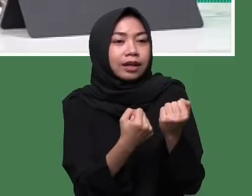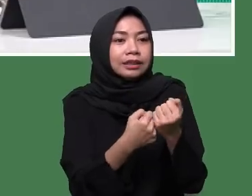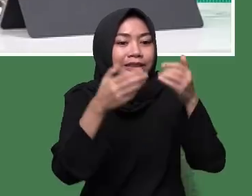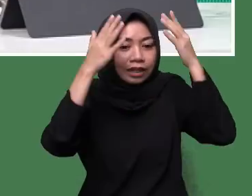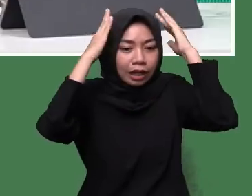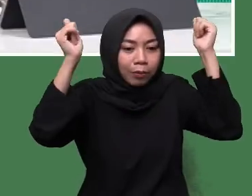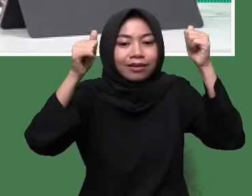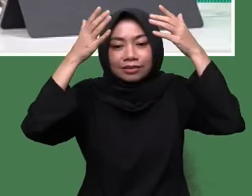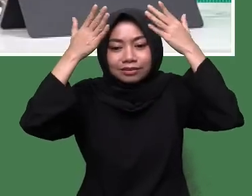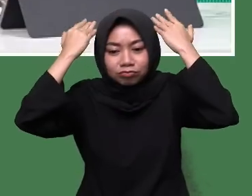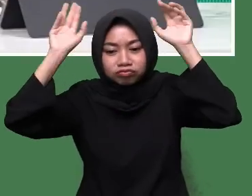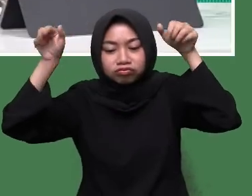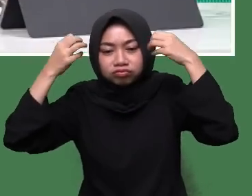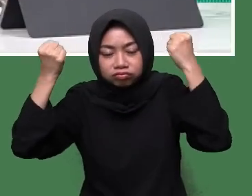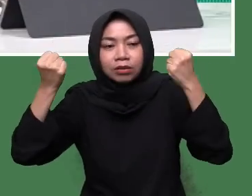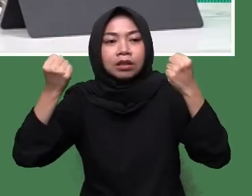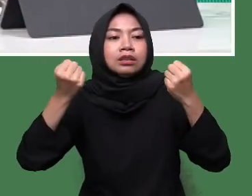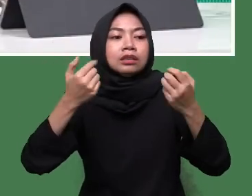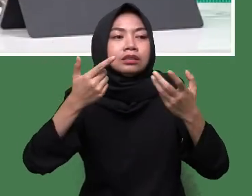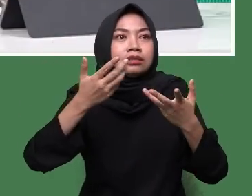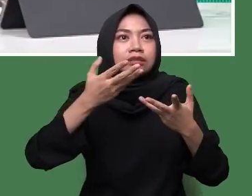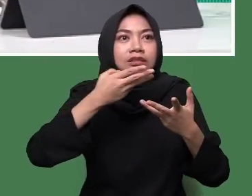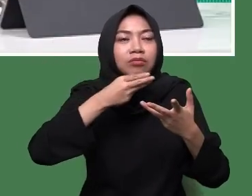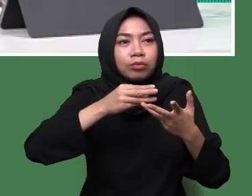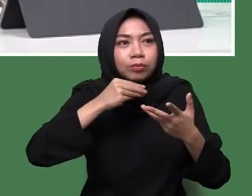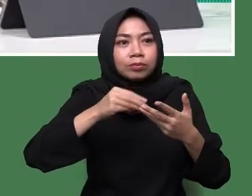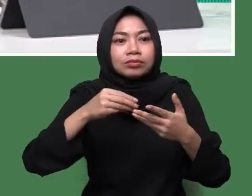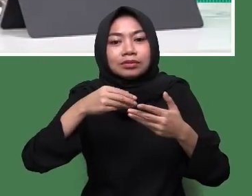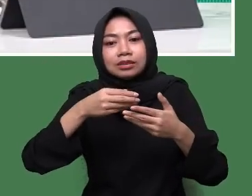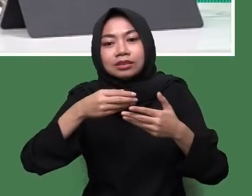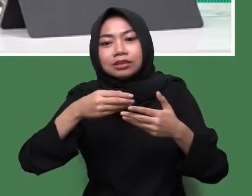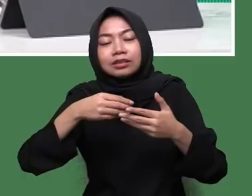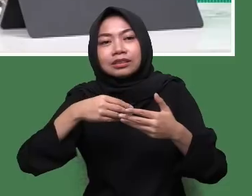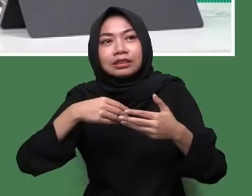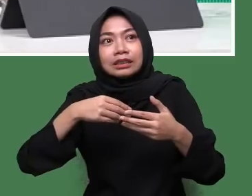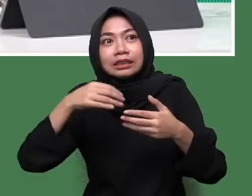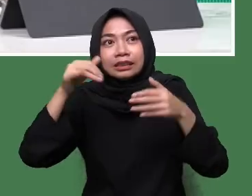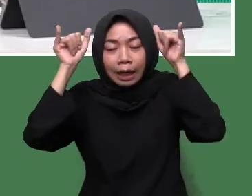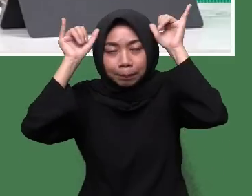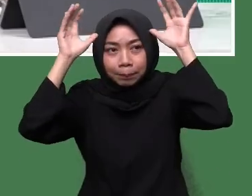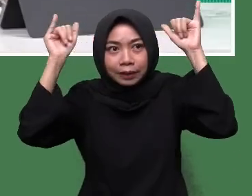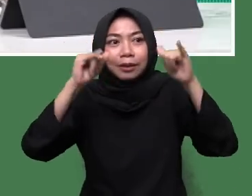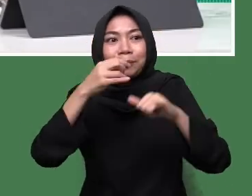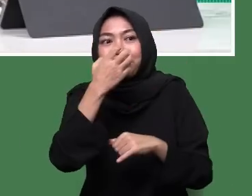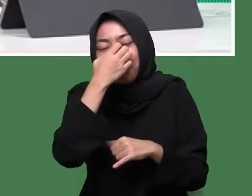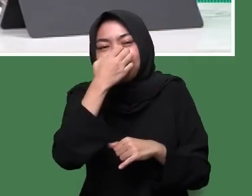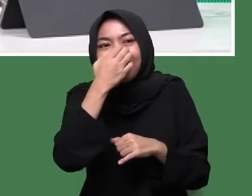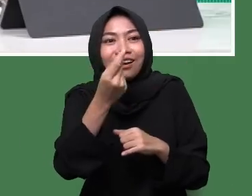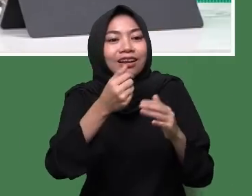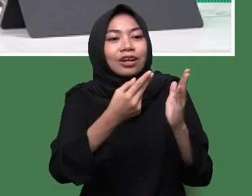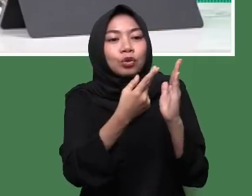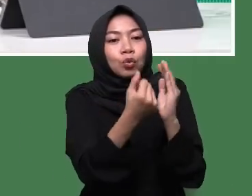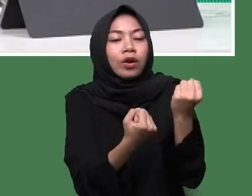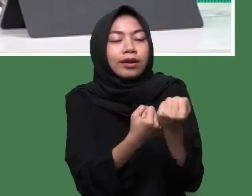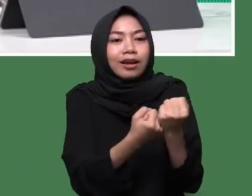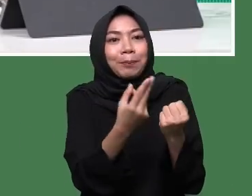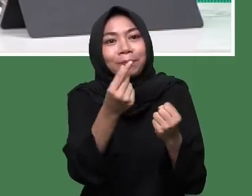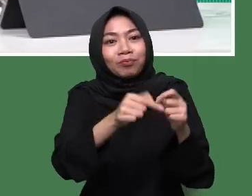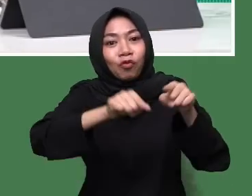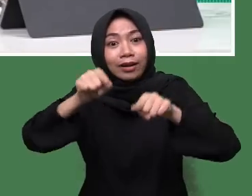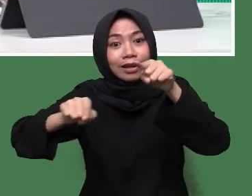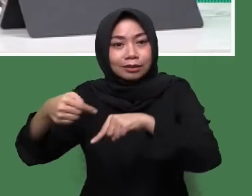and cattle, and also for the goats and sheep, as well as for the pigs. And hopefully with the control